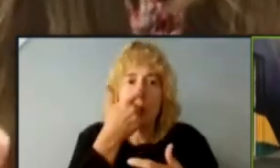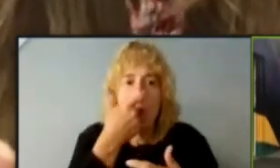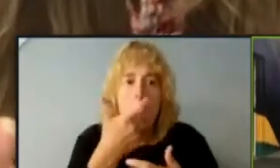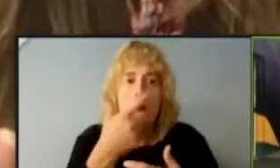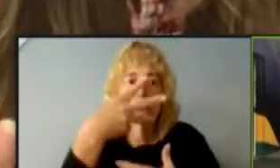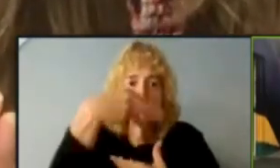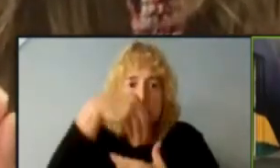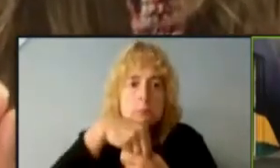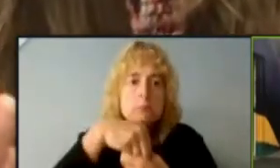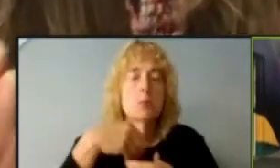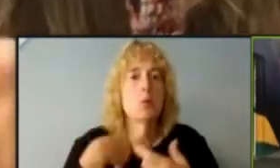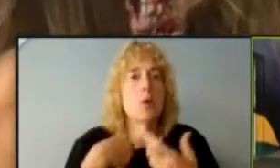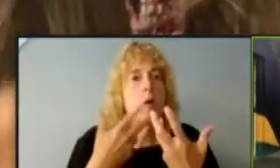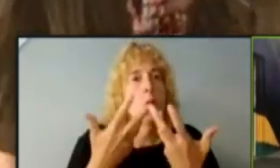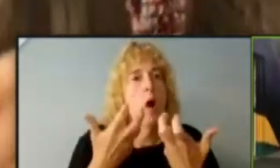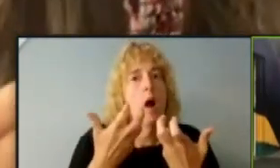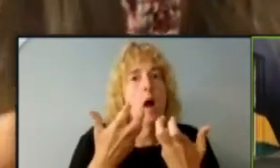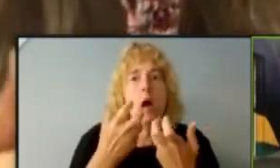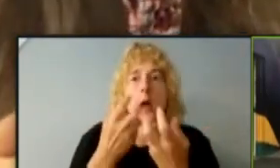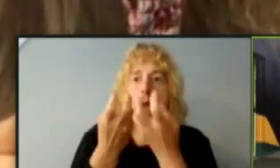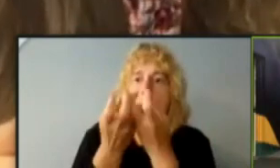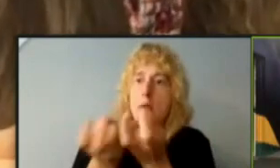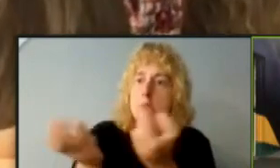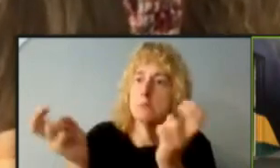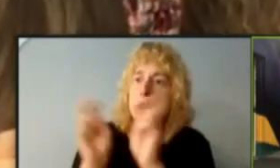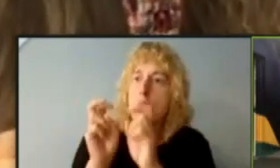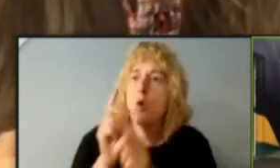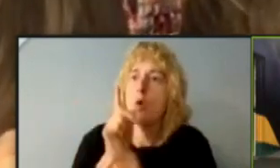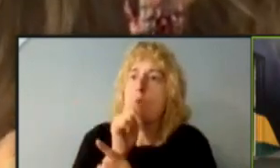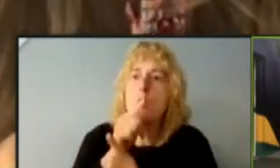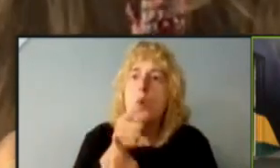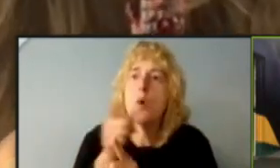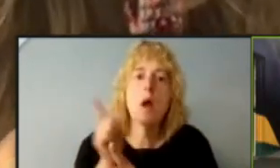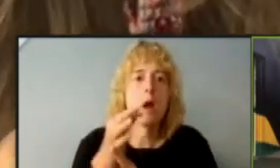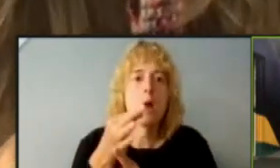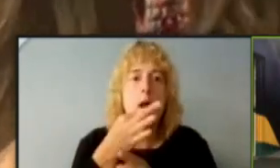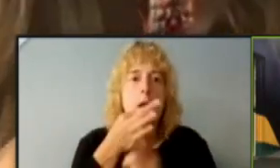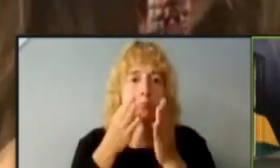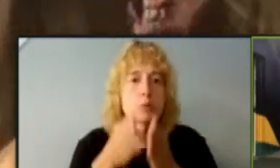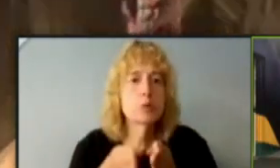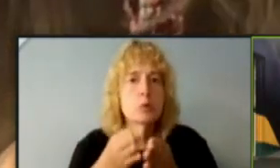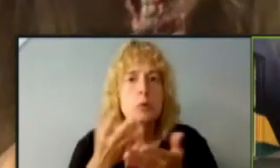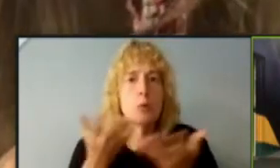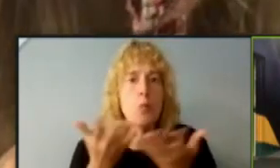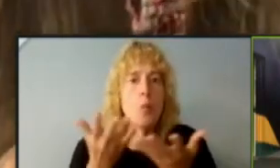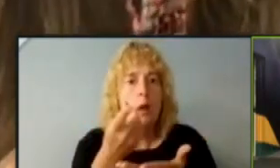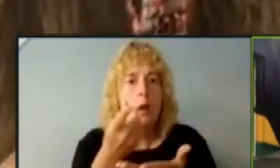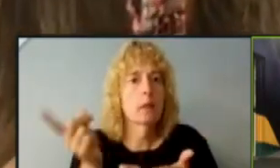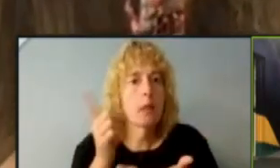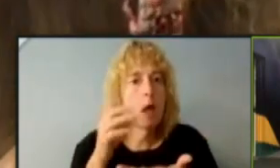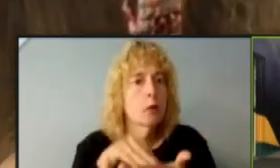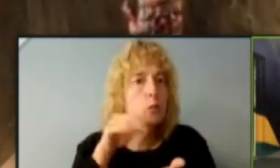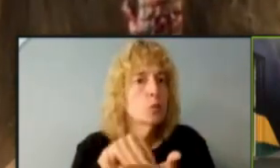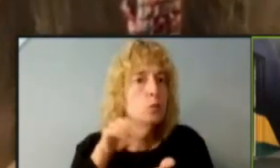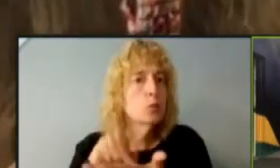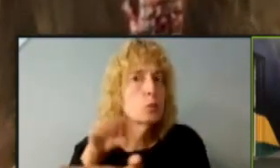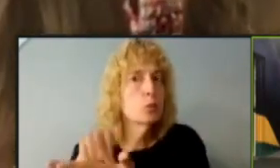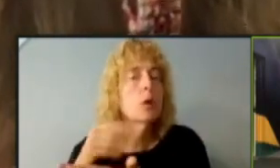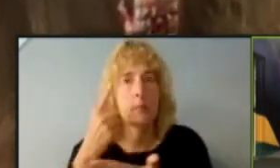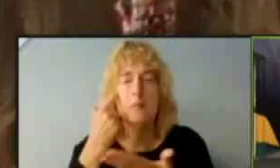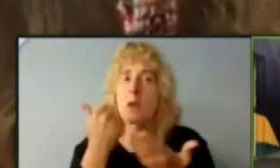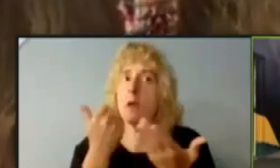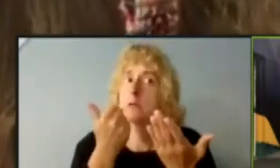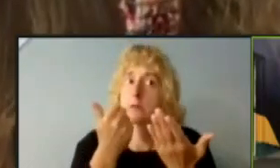can tell you everything they've learned, because things are changing every day. It's really hard to keep track